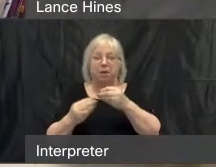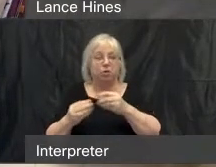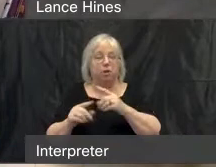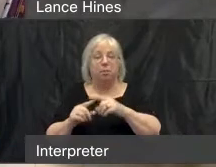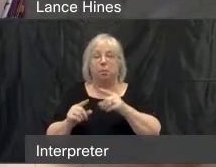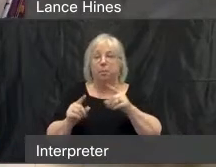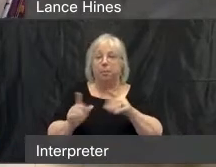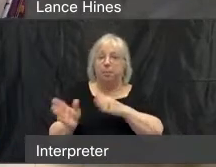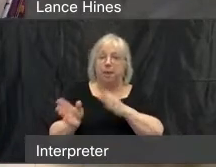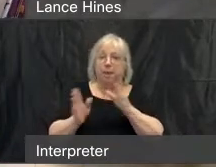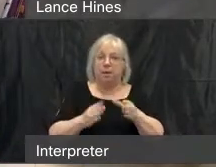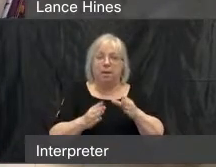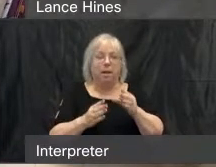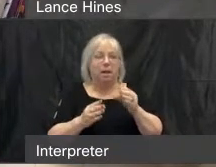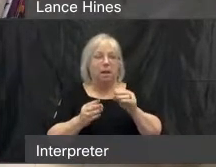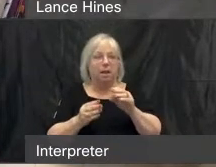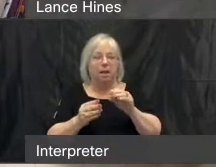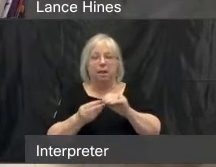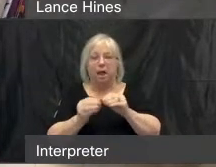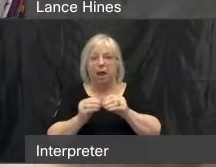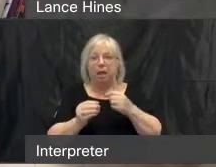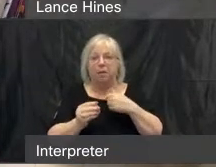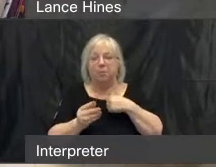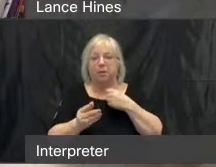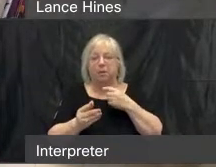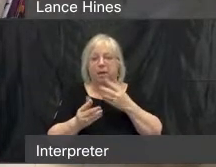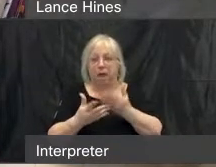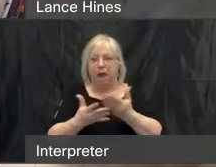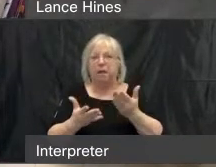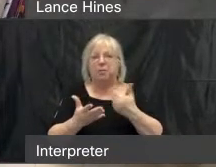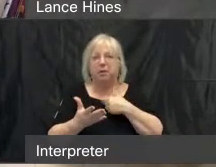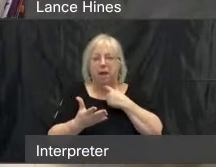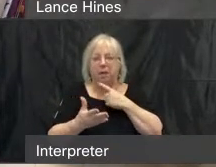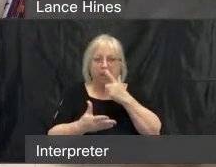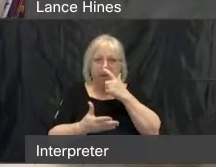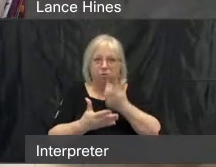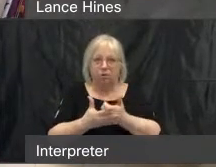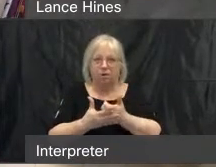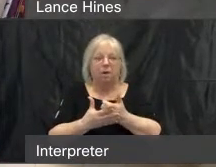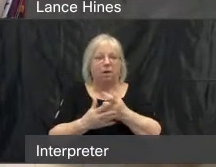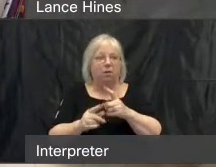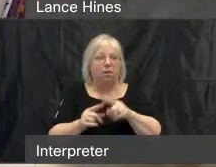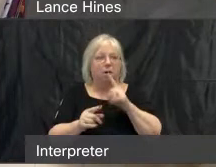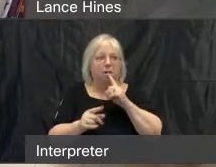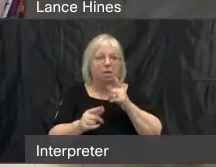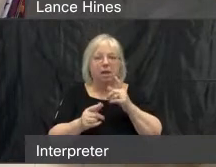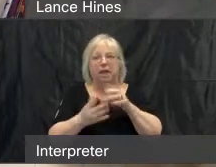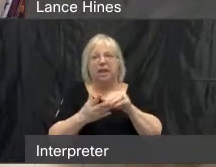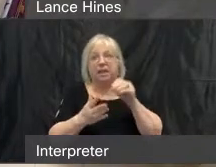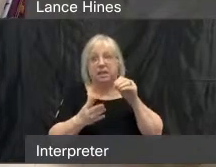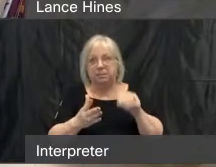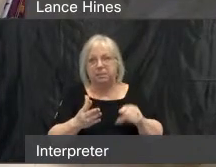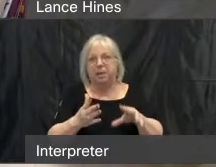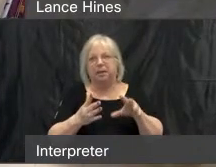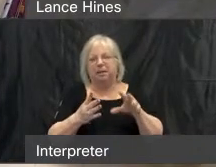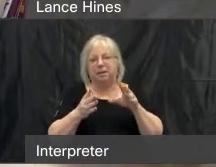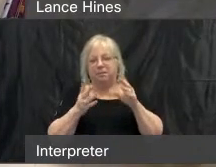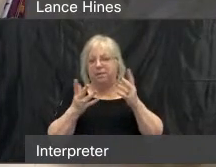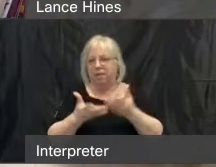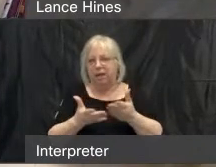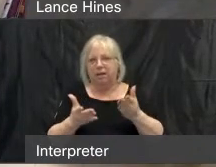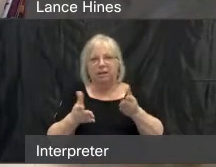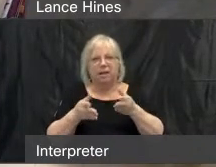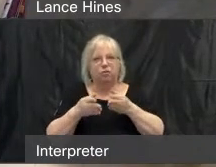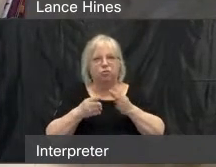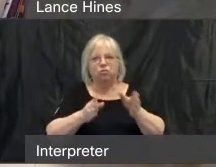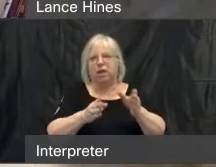items that I'm interested in ultimately are those really expensive streets